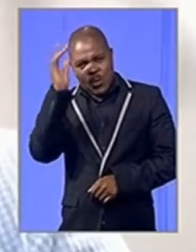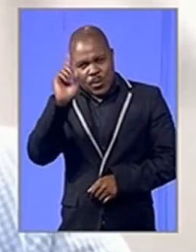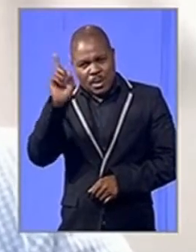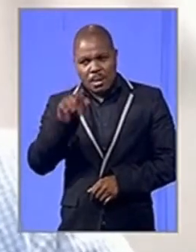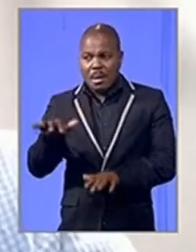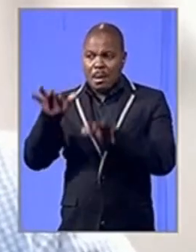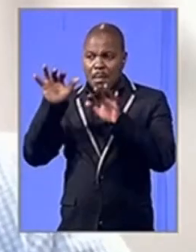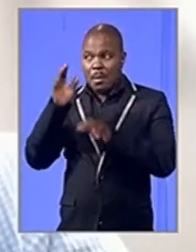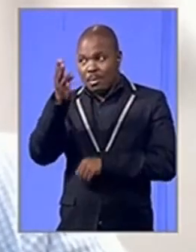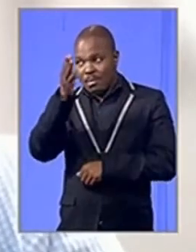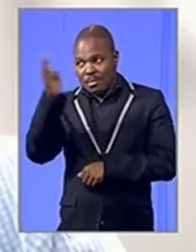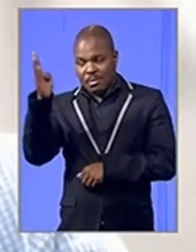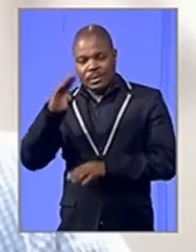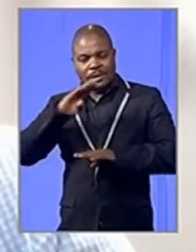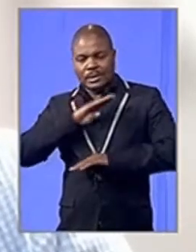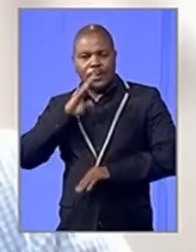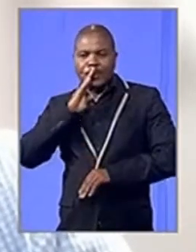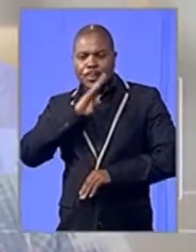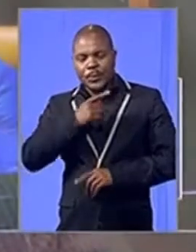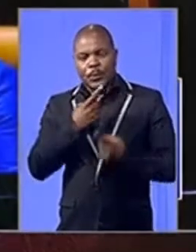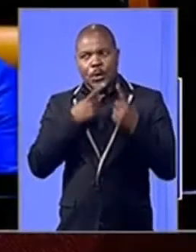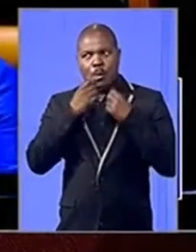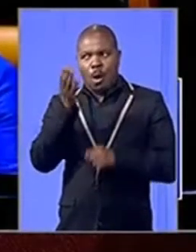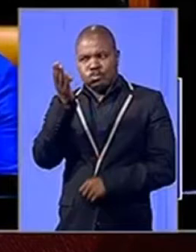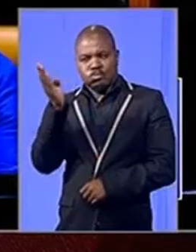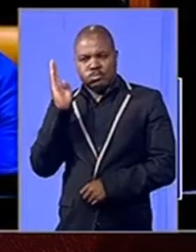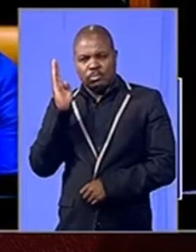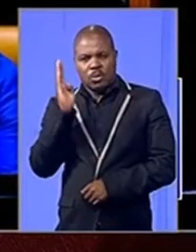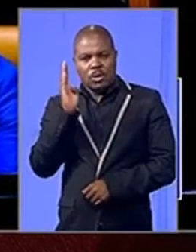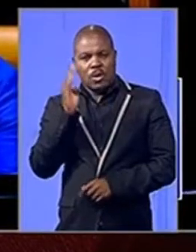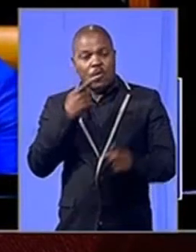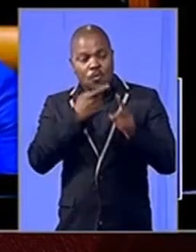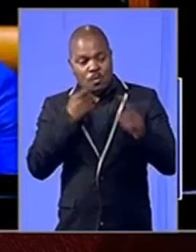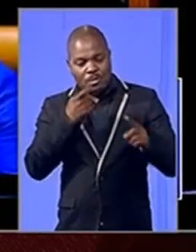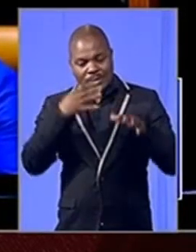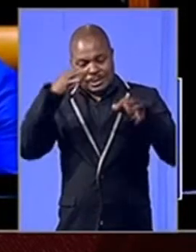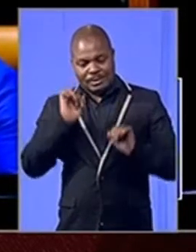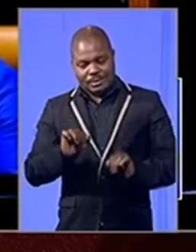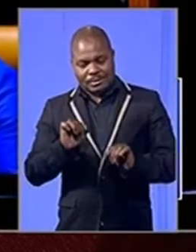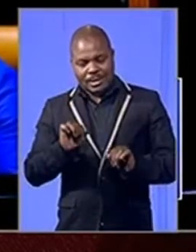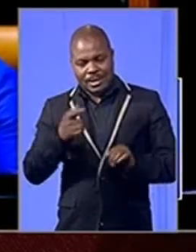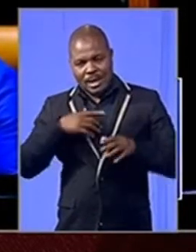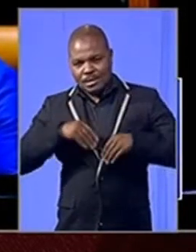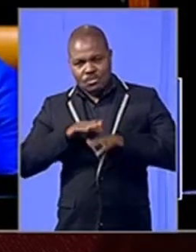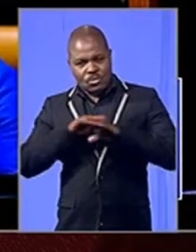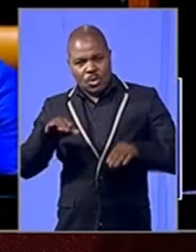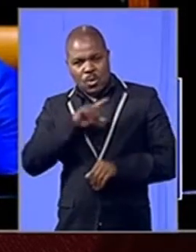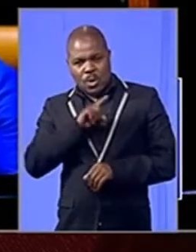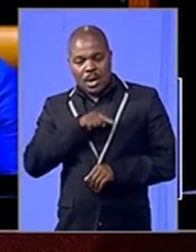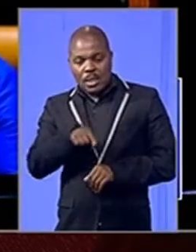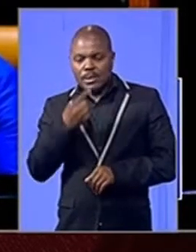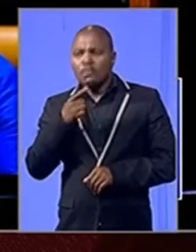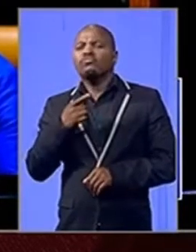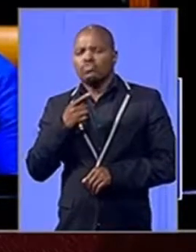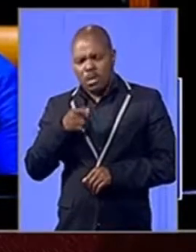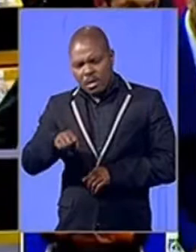is beginning to voice that dissatisfaction, at some of the decisions that they are taking, which they claim that they're in the interest of the